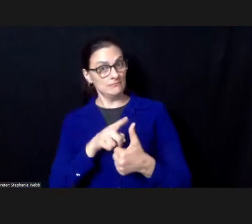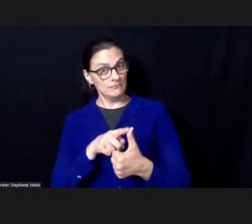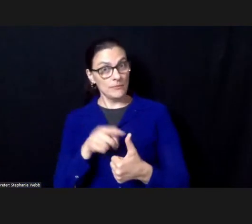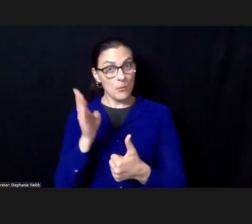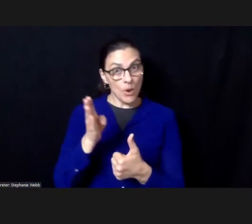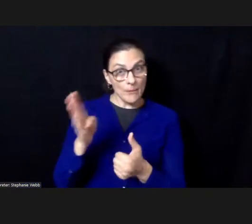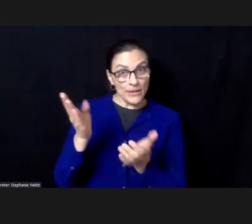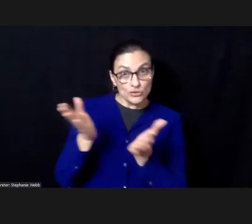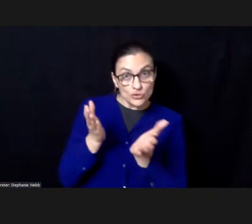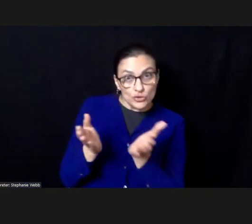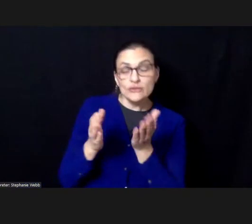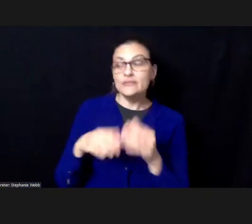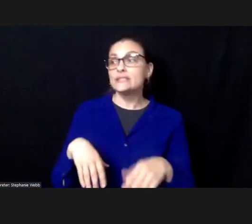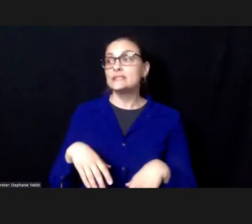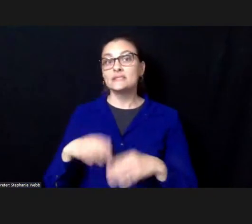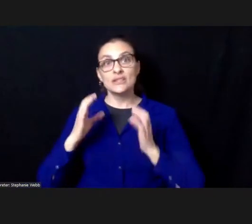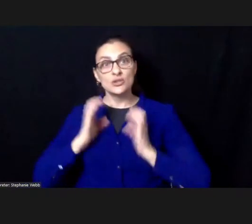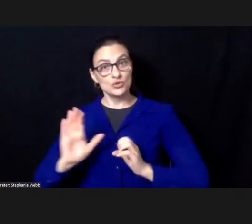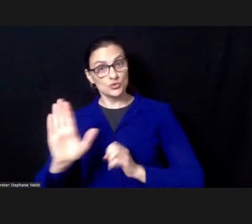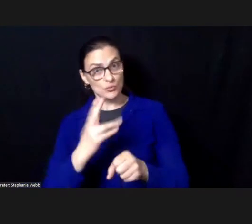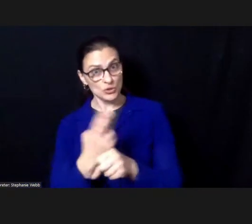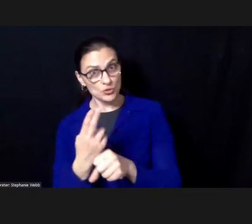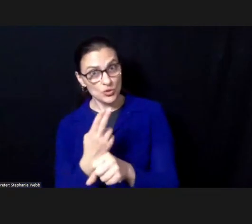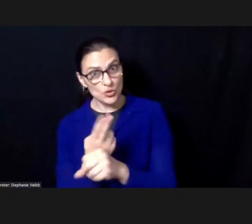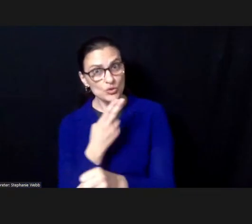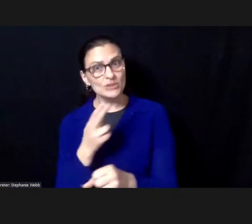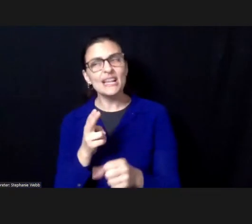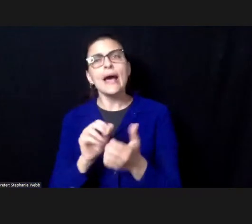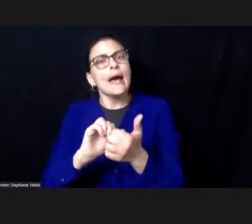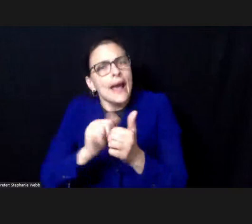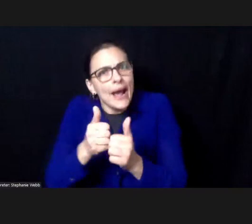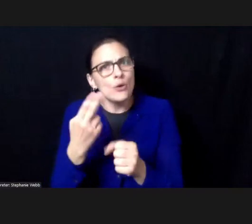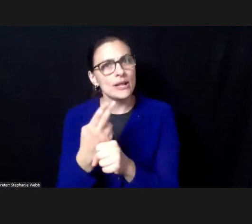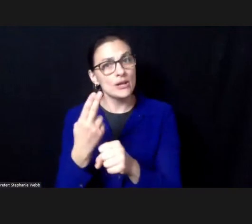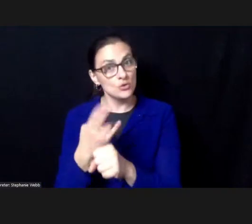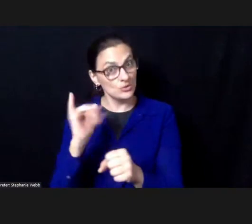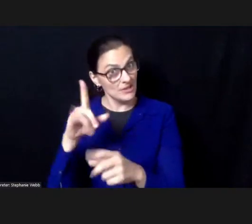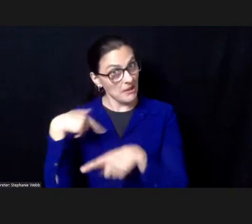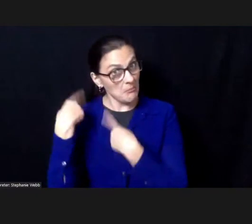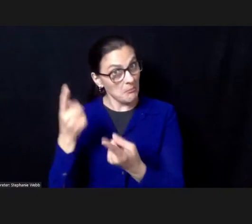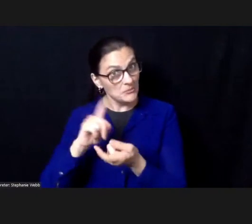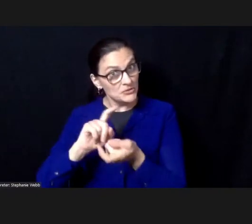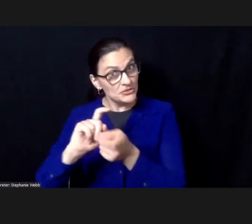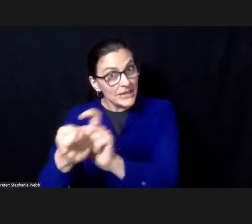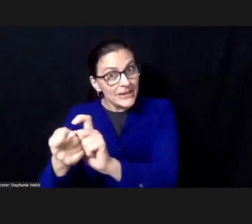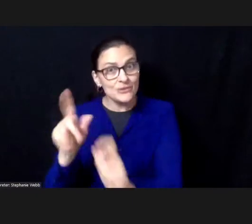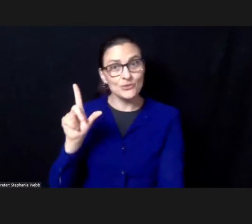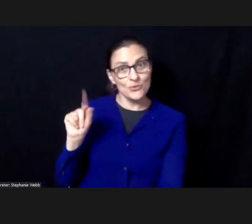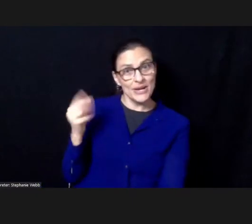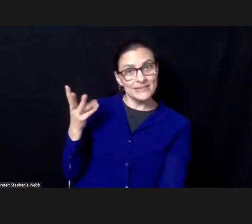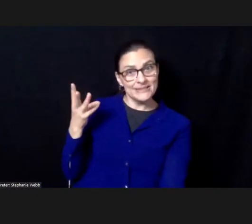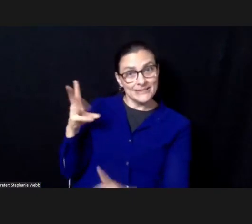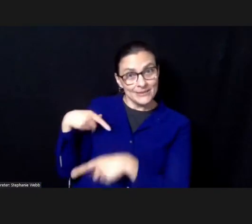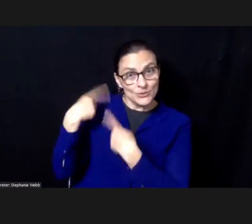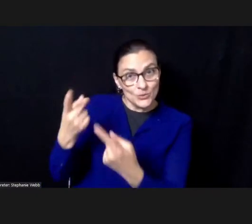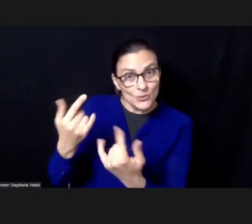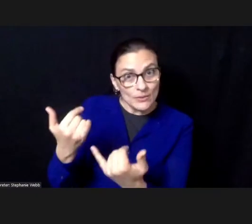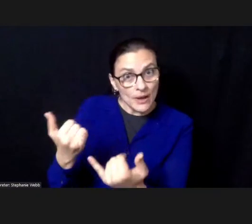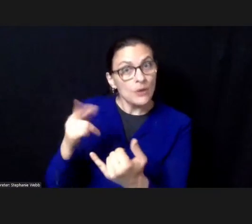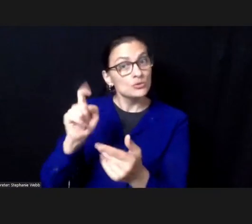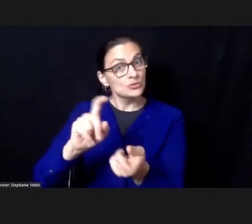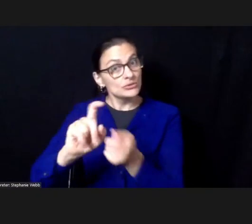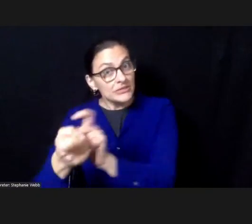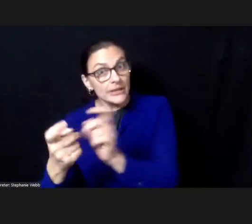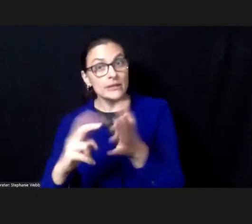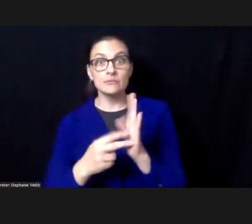have significantly changed since 2016 in ways that call for revisions to the format or content of the